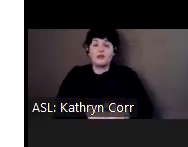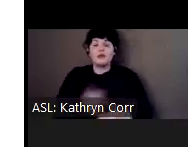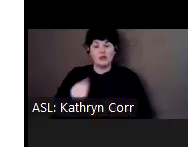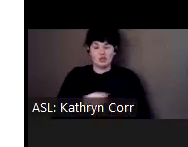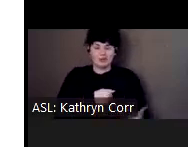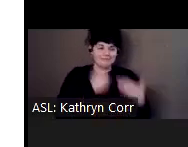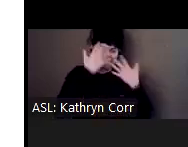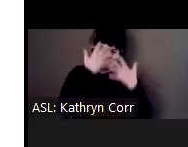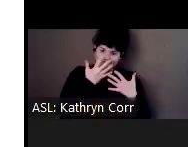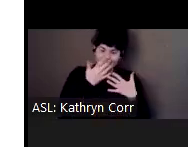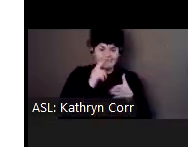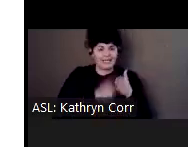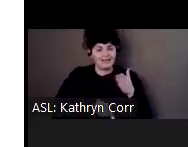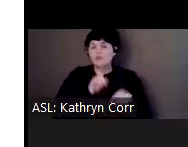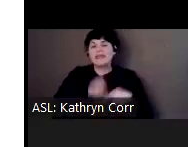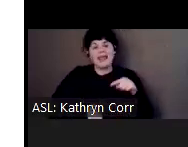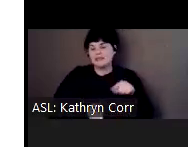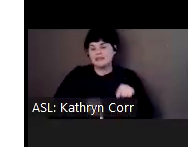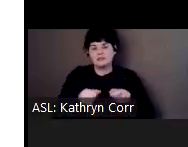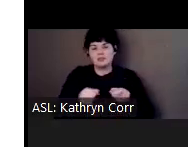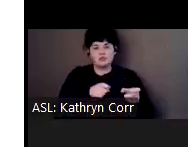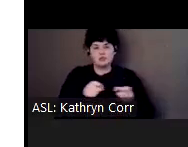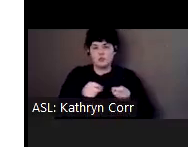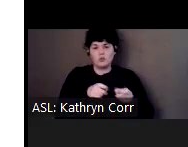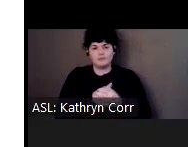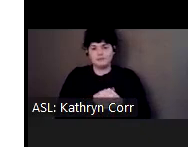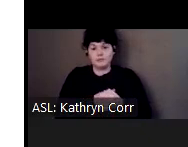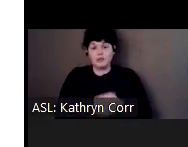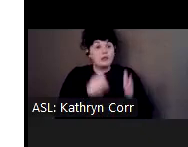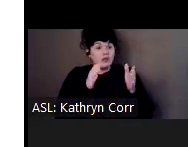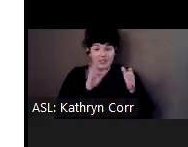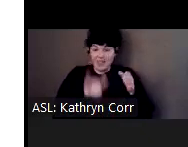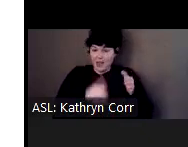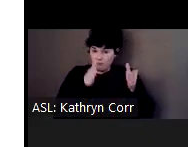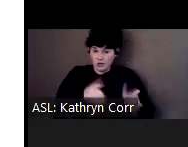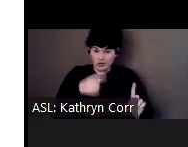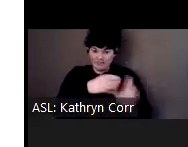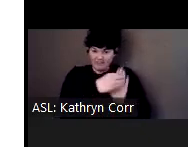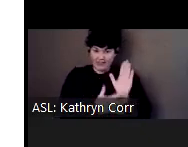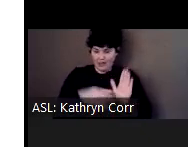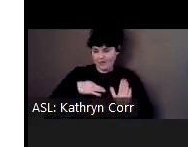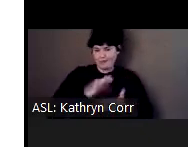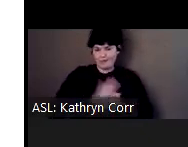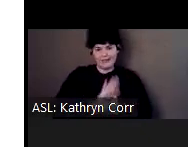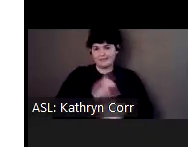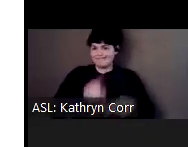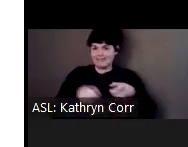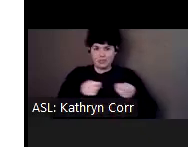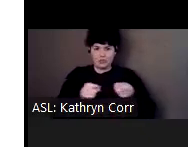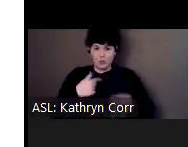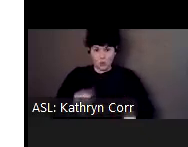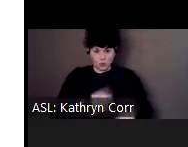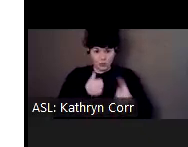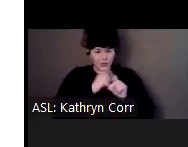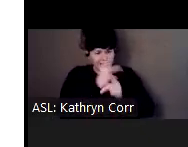have control over it. The person who asks for the application doesn't have control over it. We are trying to monitor those for people